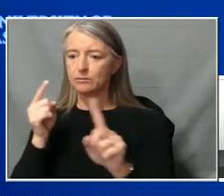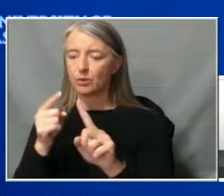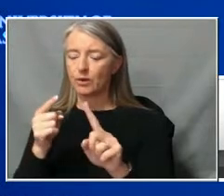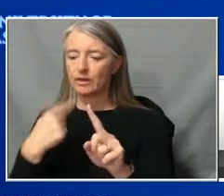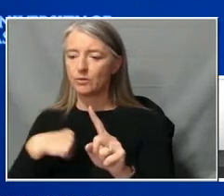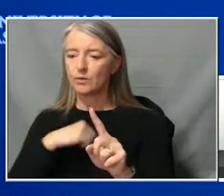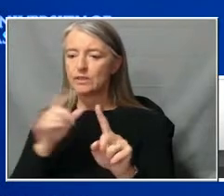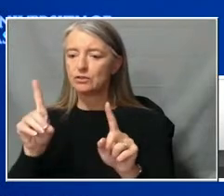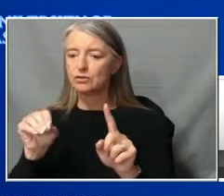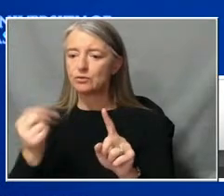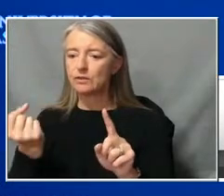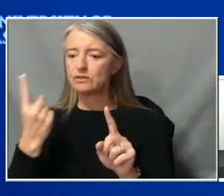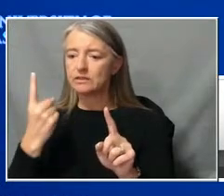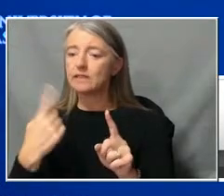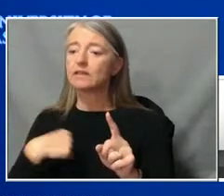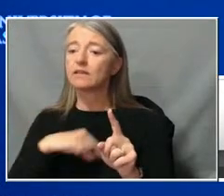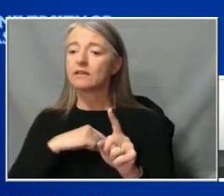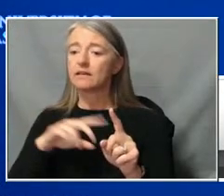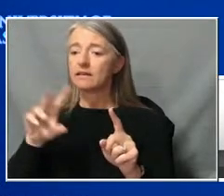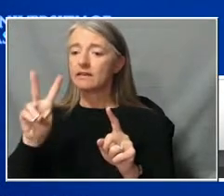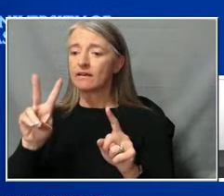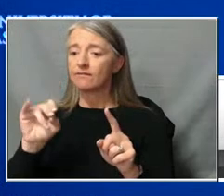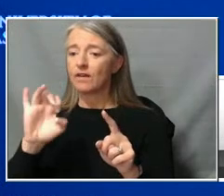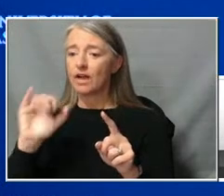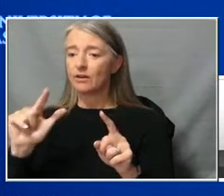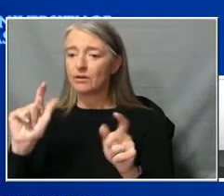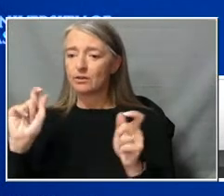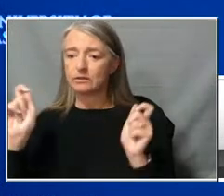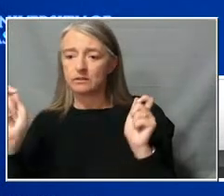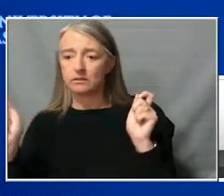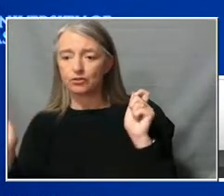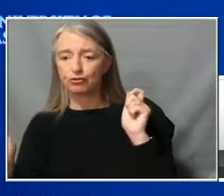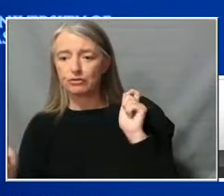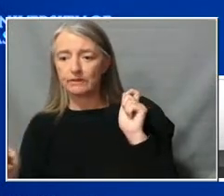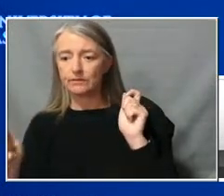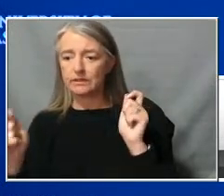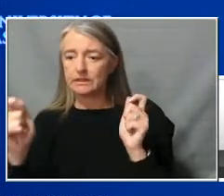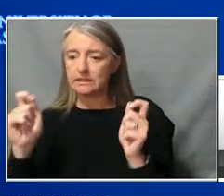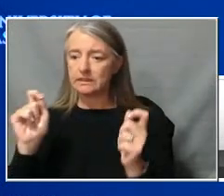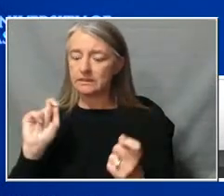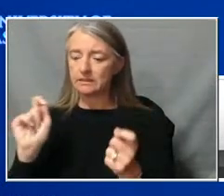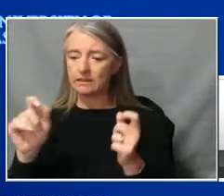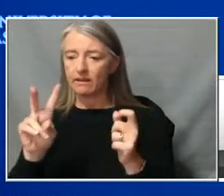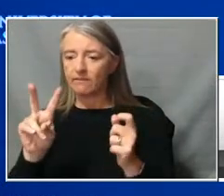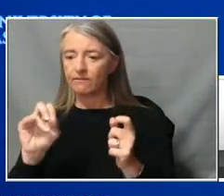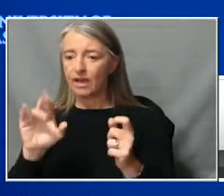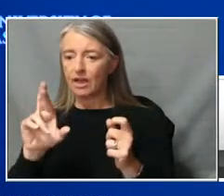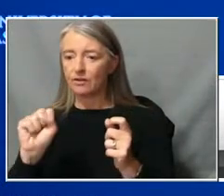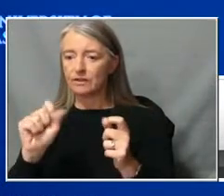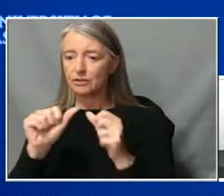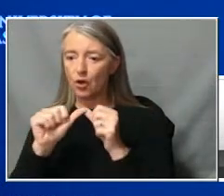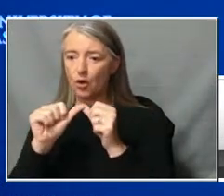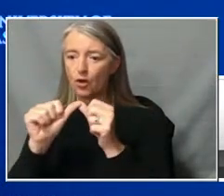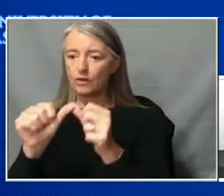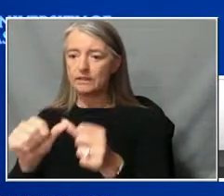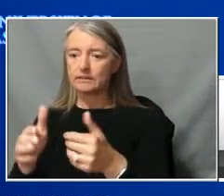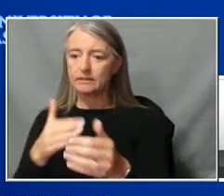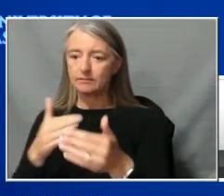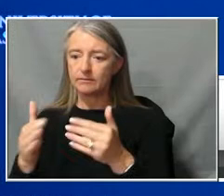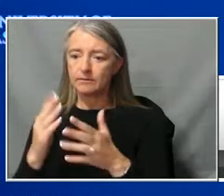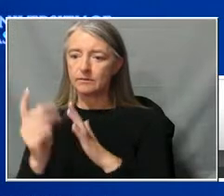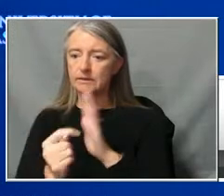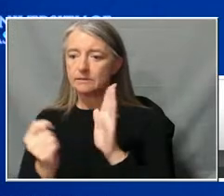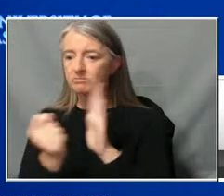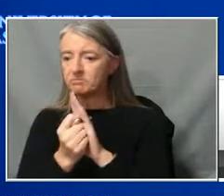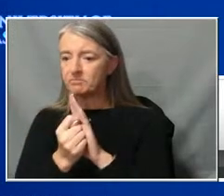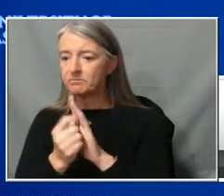that also the viral dynamics are shifting, where it was kind of the virus all the time, no matter what season. We are believing